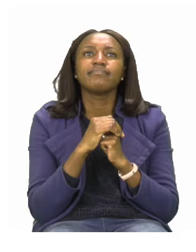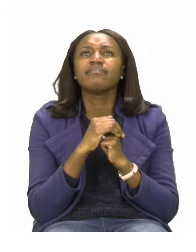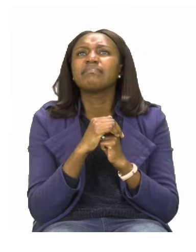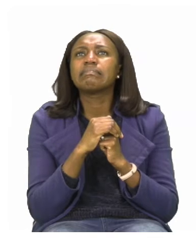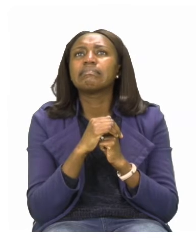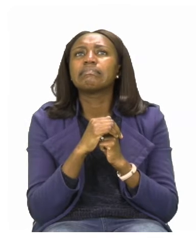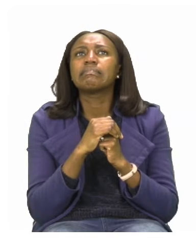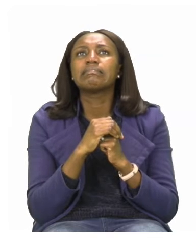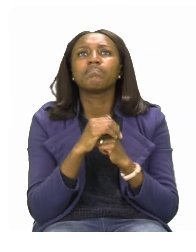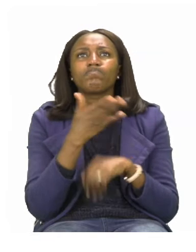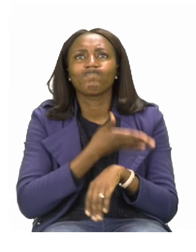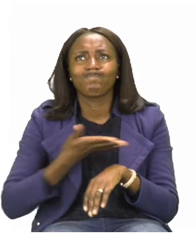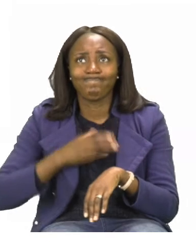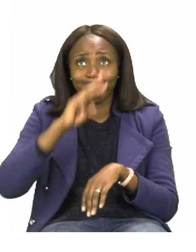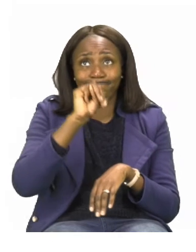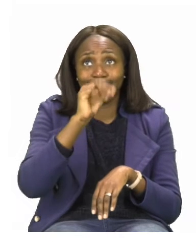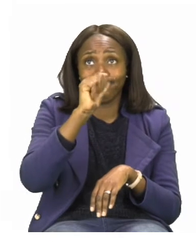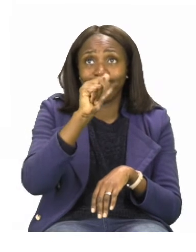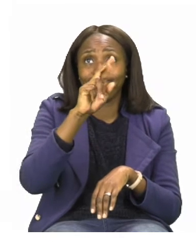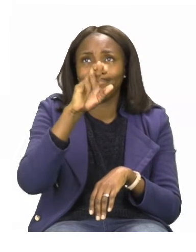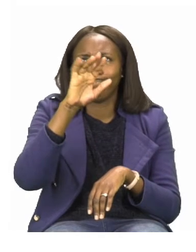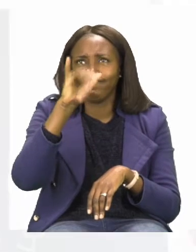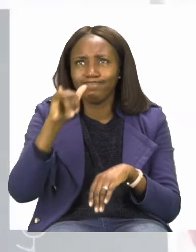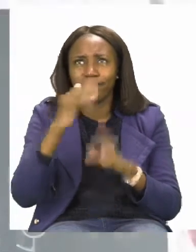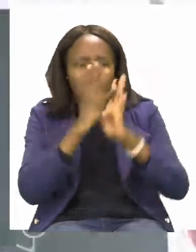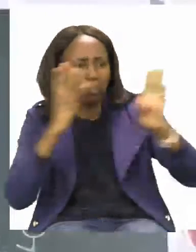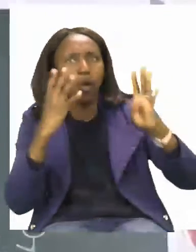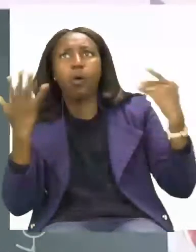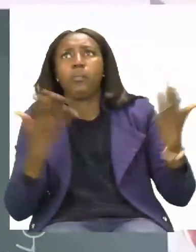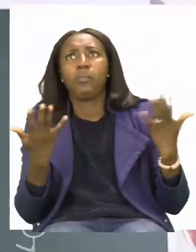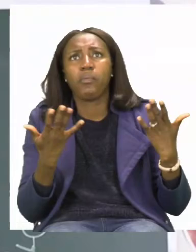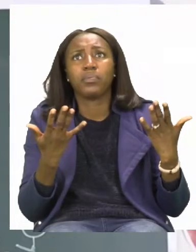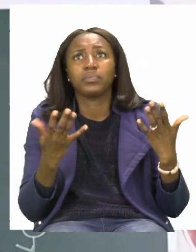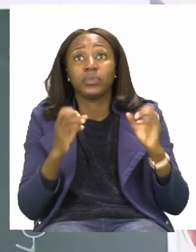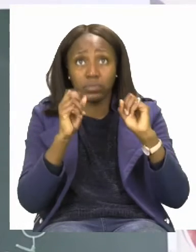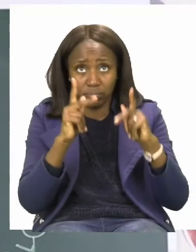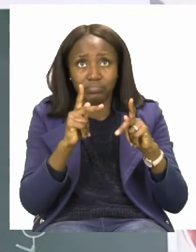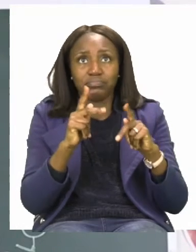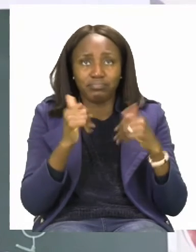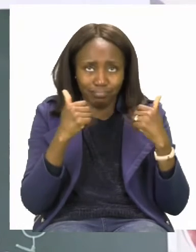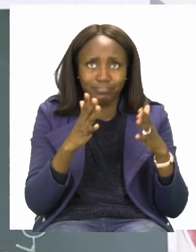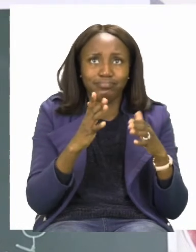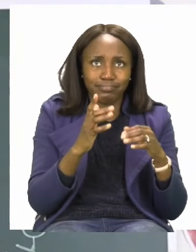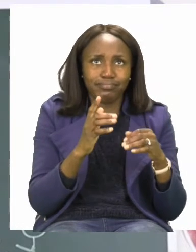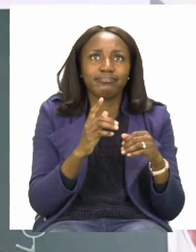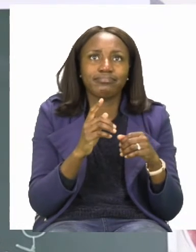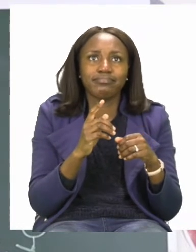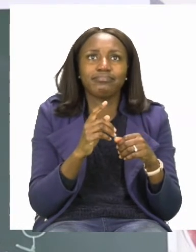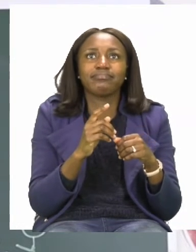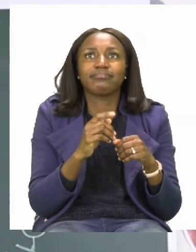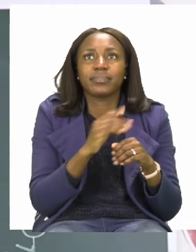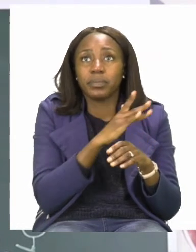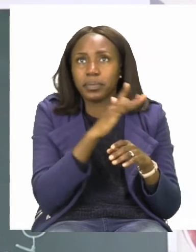where Mary is. So again, we have to count starting from Kate all the